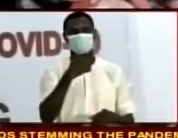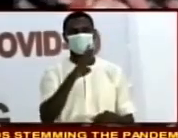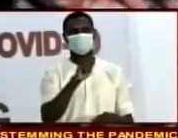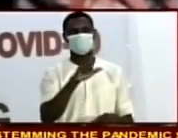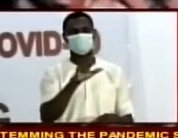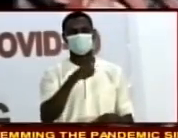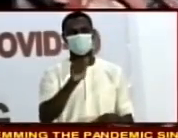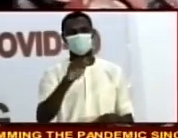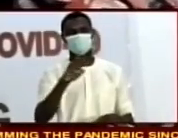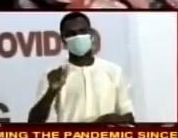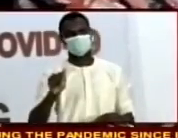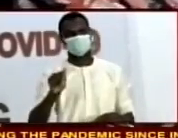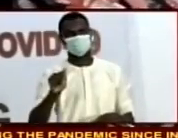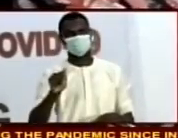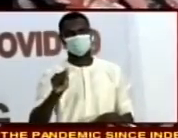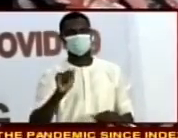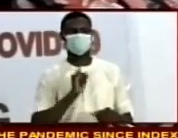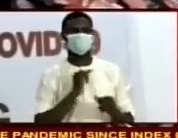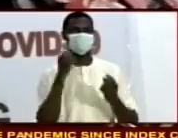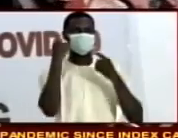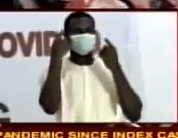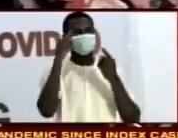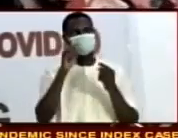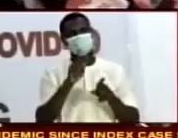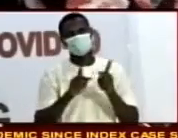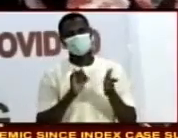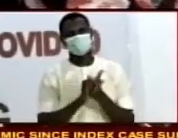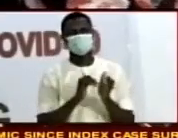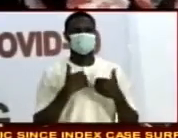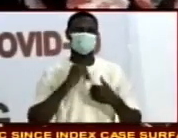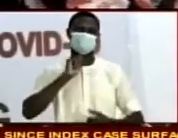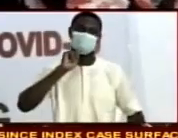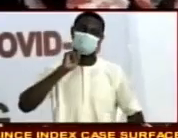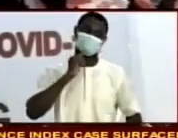for those who have serious